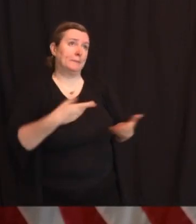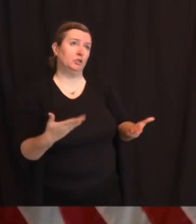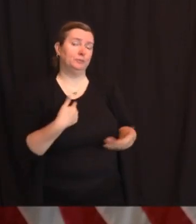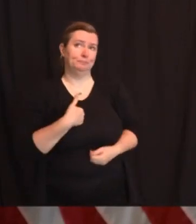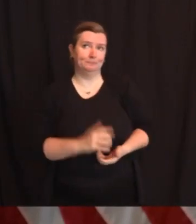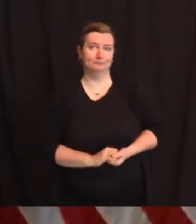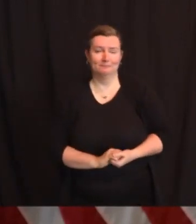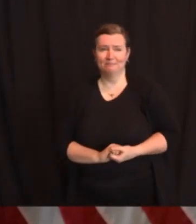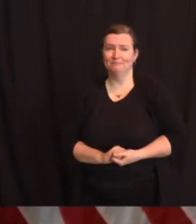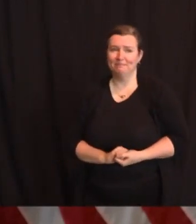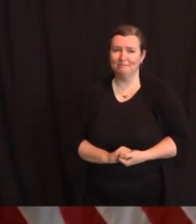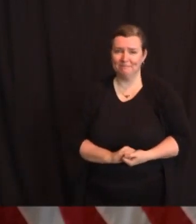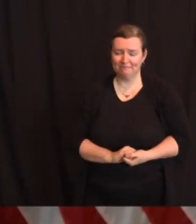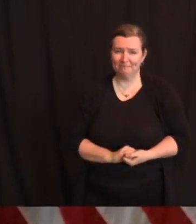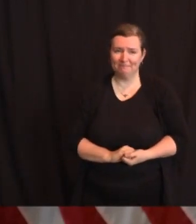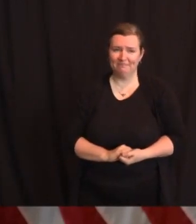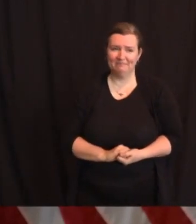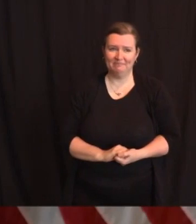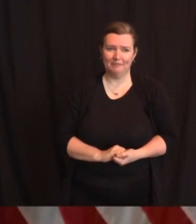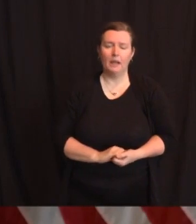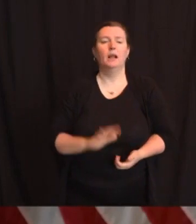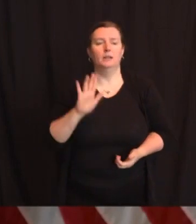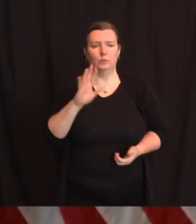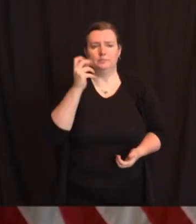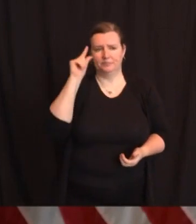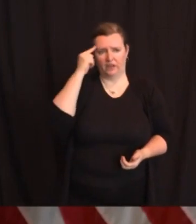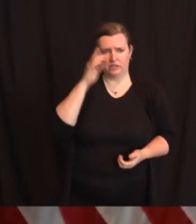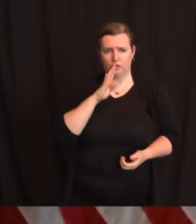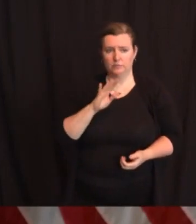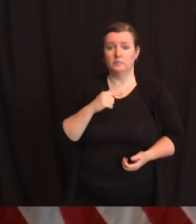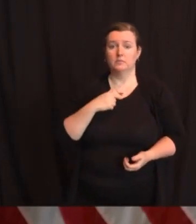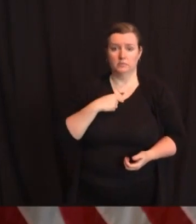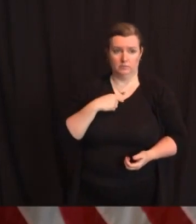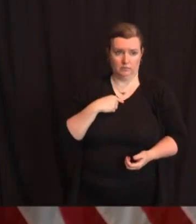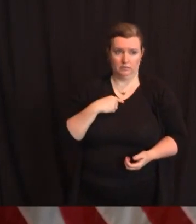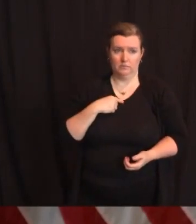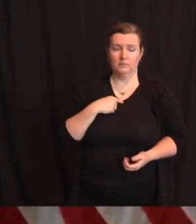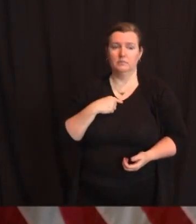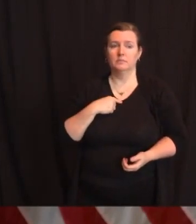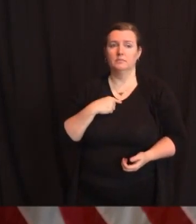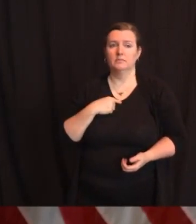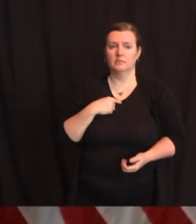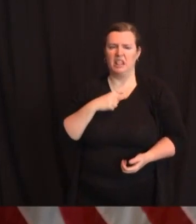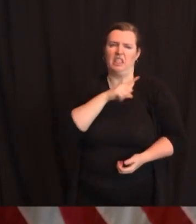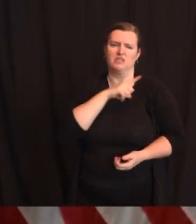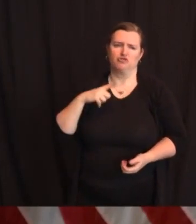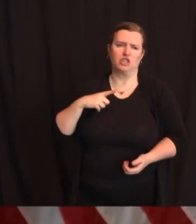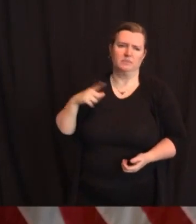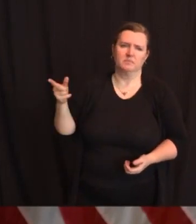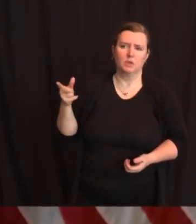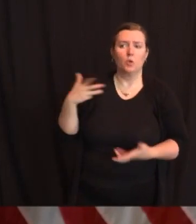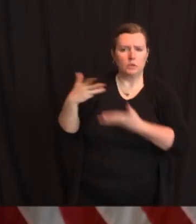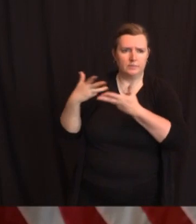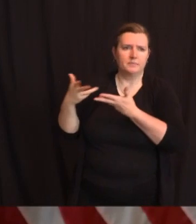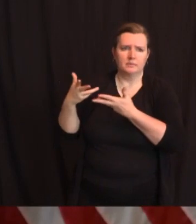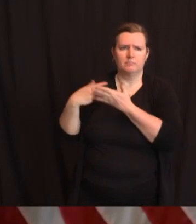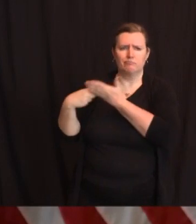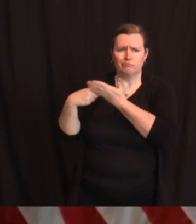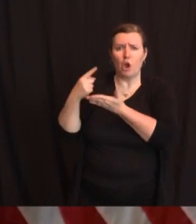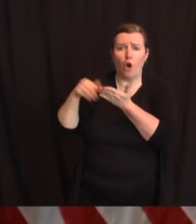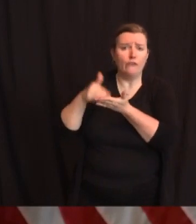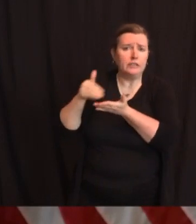Listen, John and I communicate a lot. I think we communicate with our legislative colleagues a lot. In fact, I think George had a call this morning,